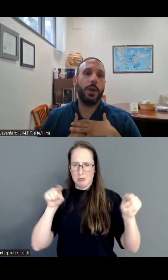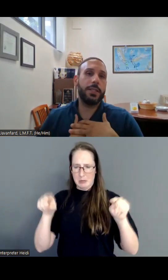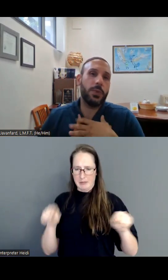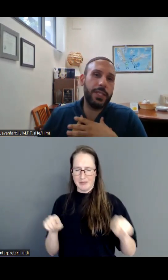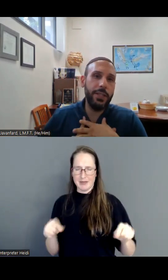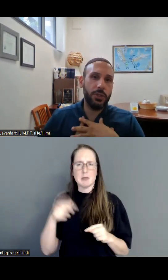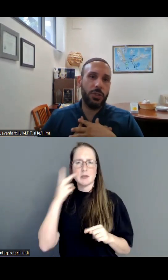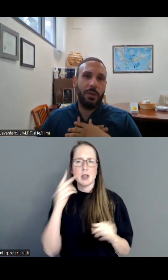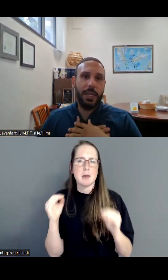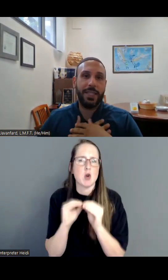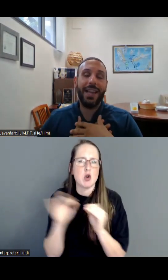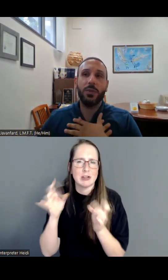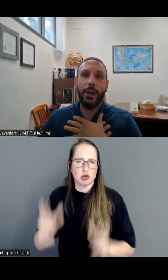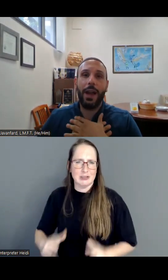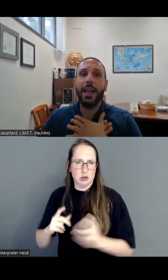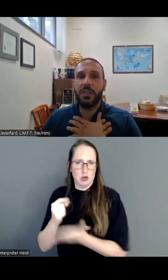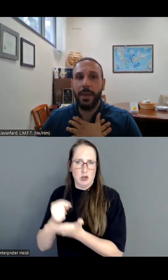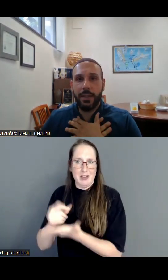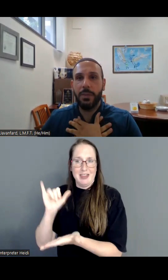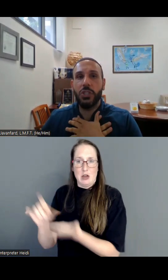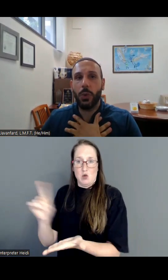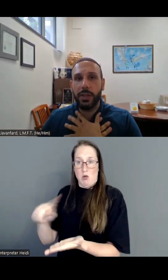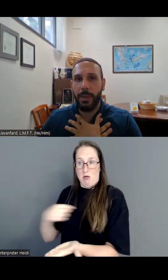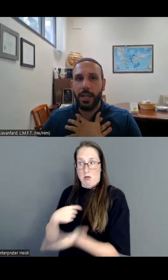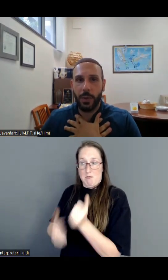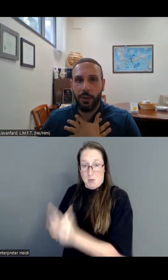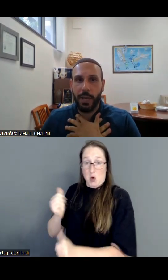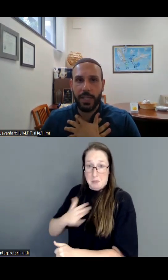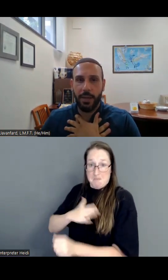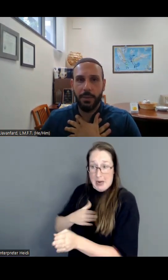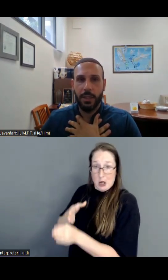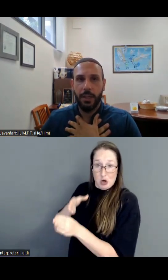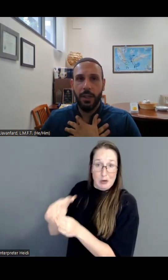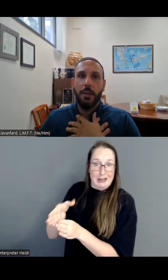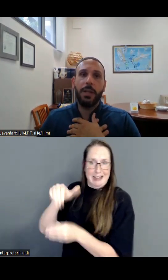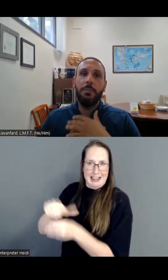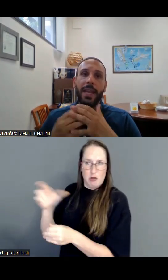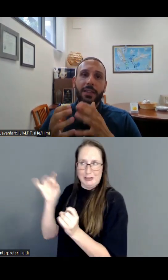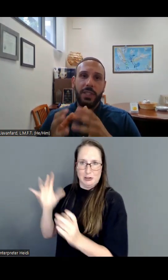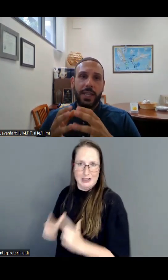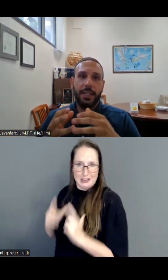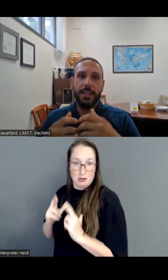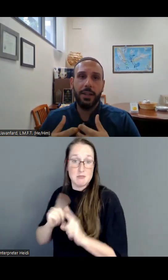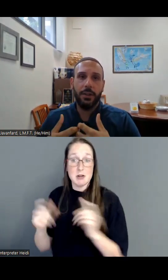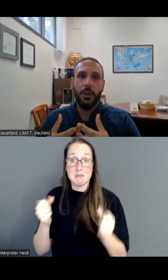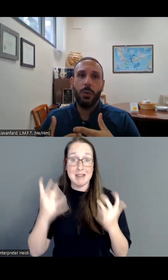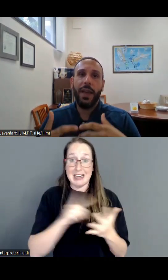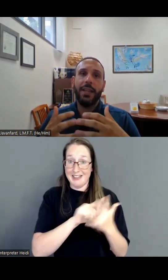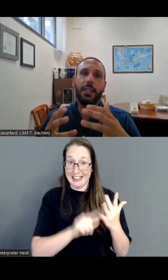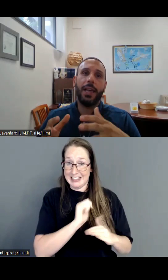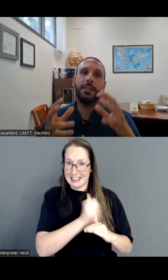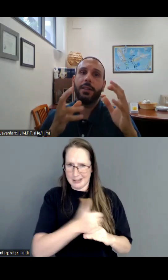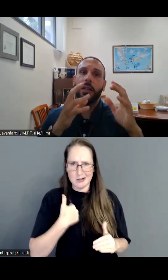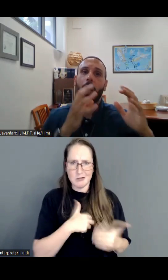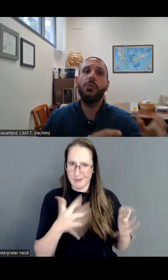more to crisis residential treatment because that is where I have spent the majority of my career and my time. But in many of the settings here, we've